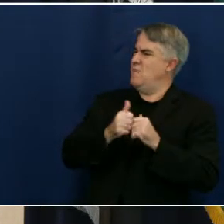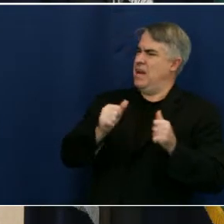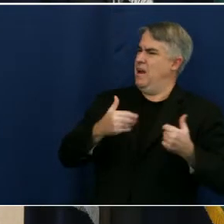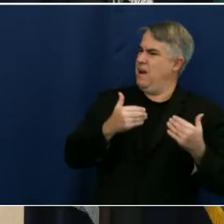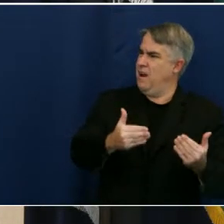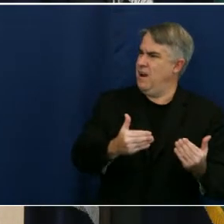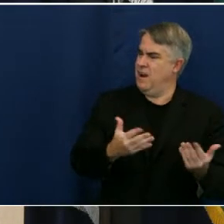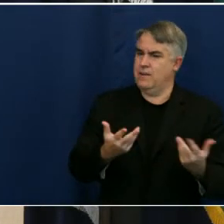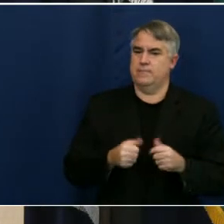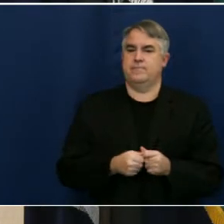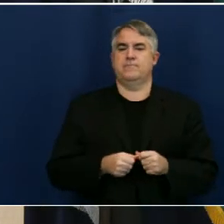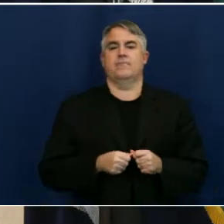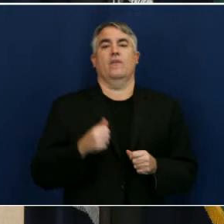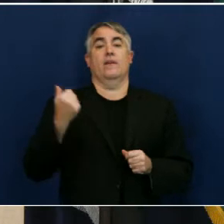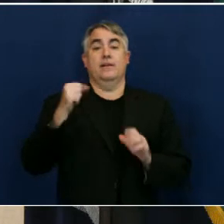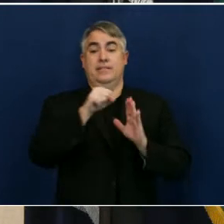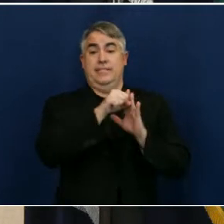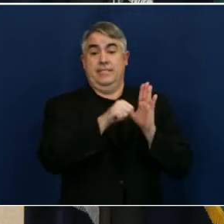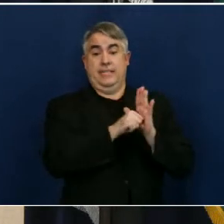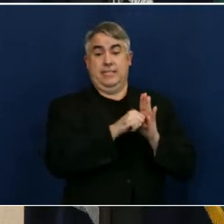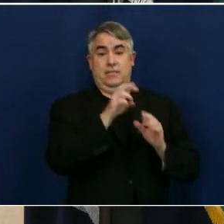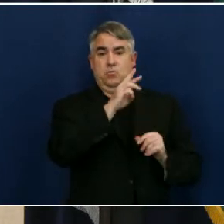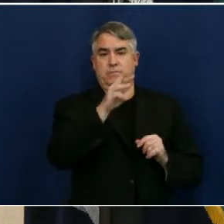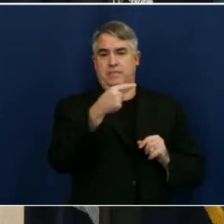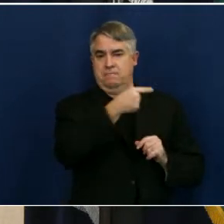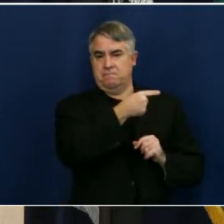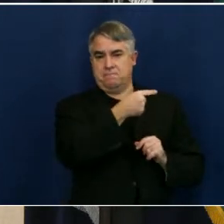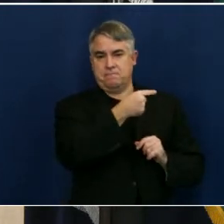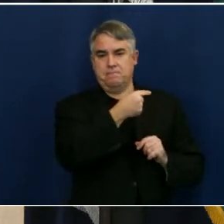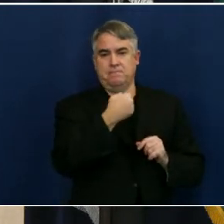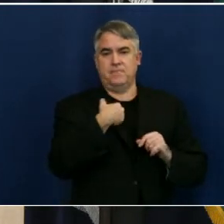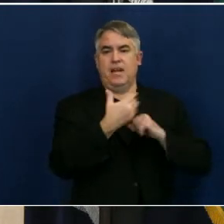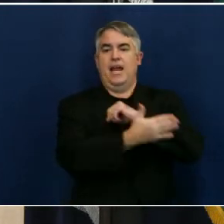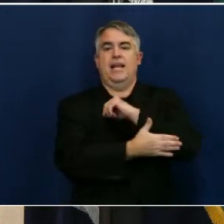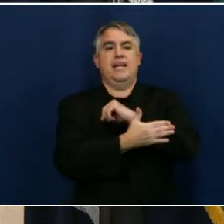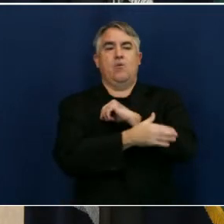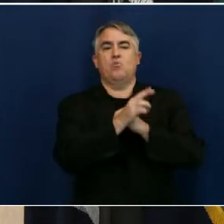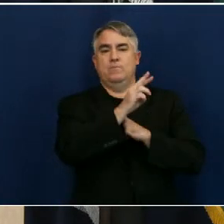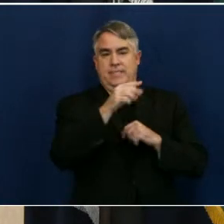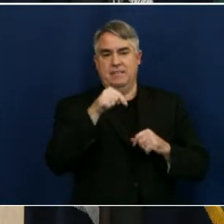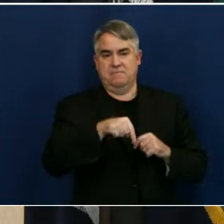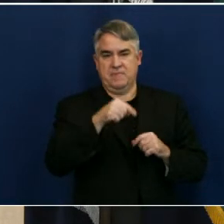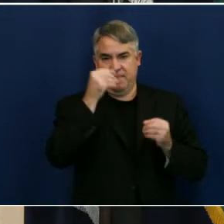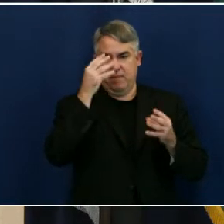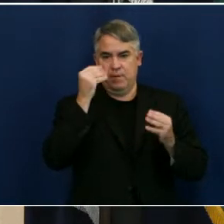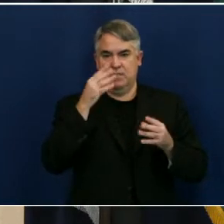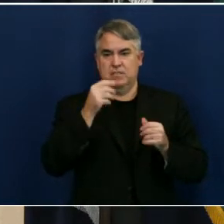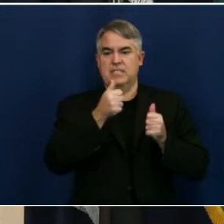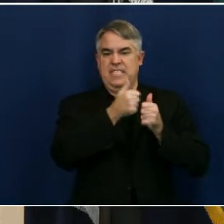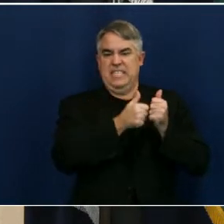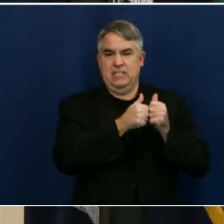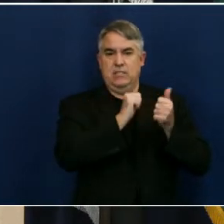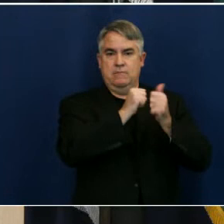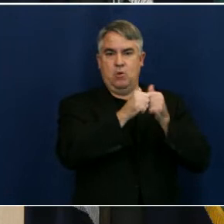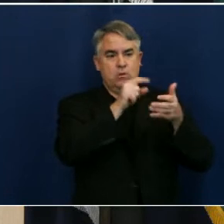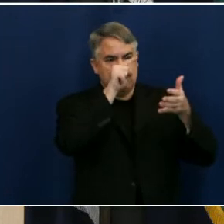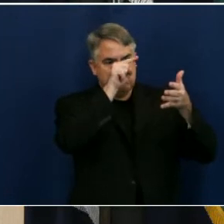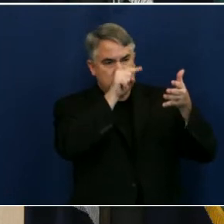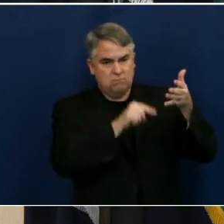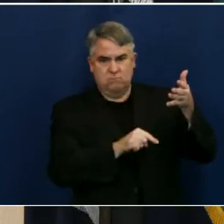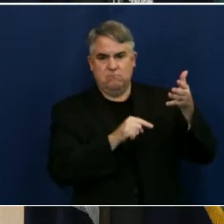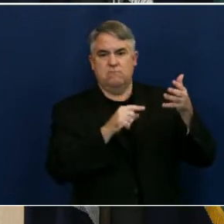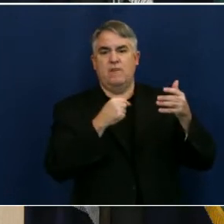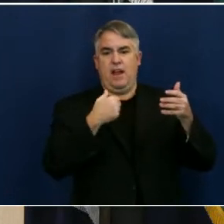go, it's on both the state website and the county website links to it. Essentially, each of the colored tiers has a listing of what sports can